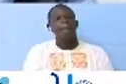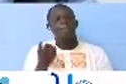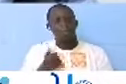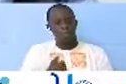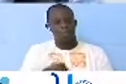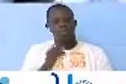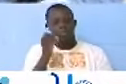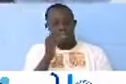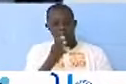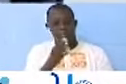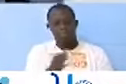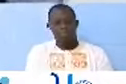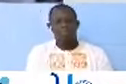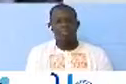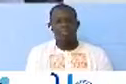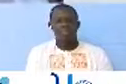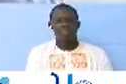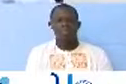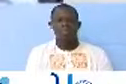No, but according to what was said, they said that.